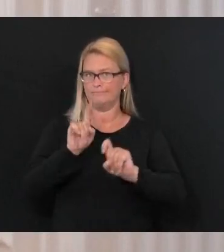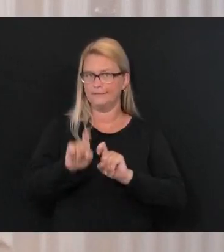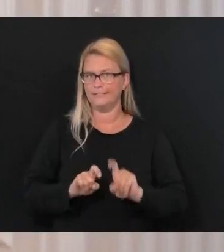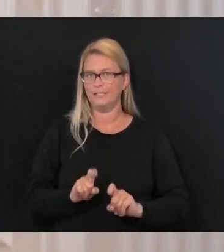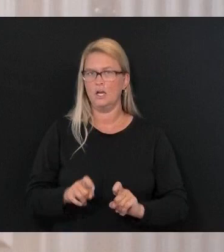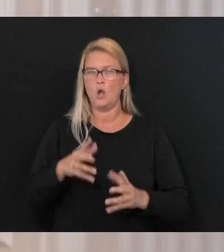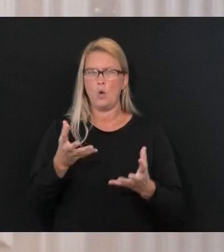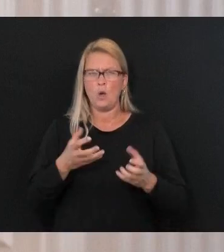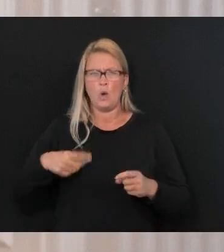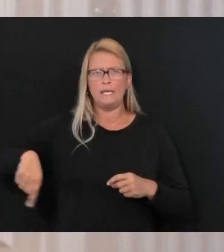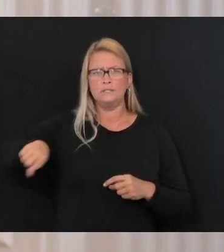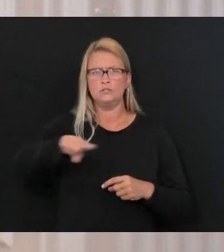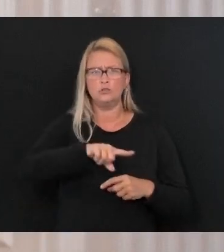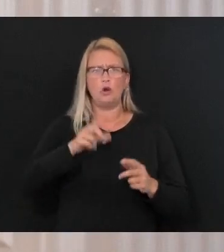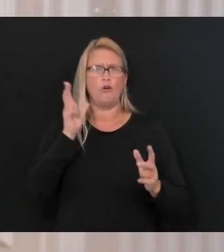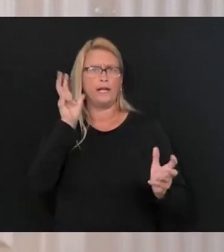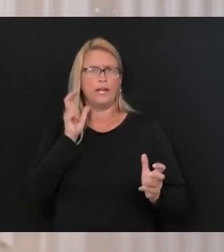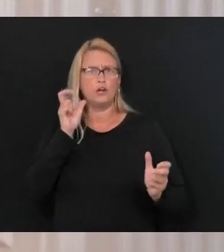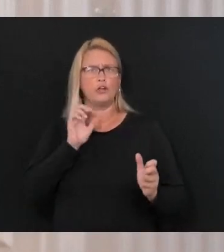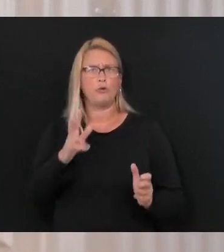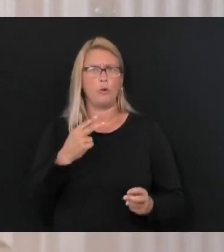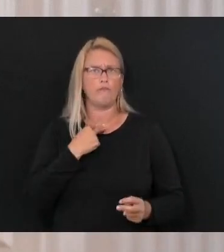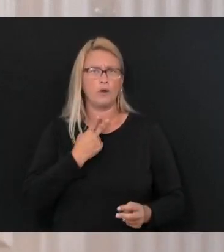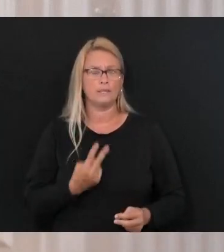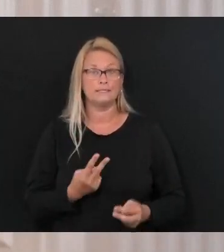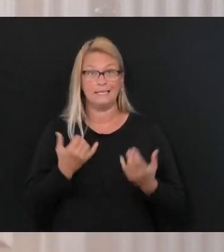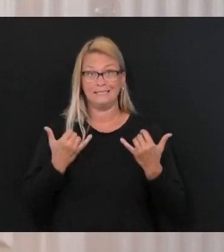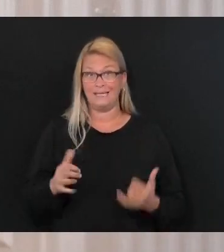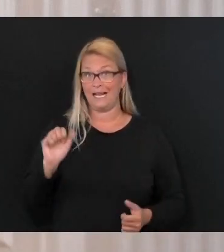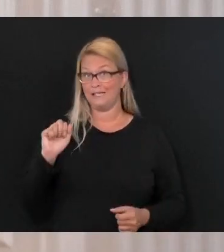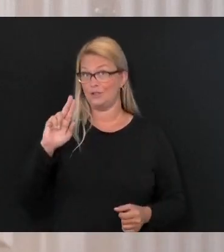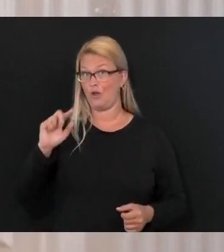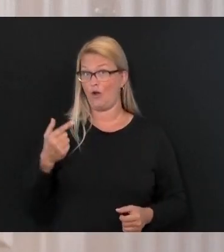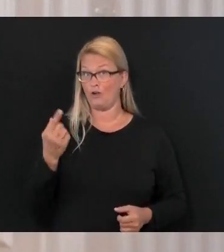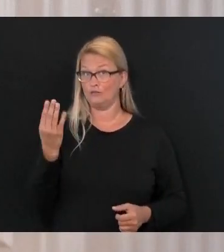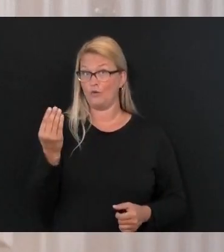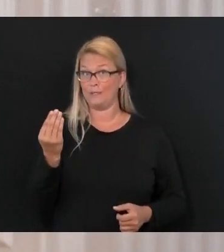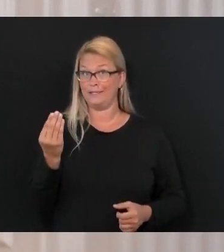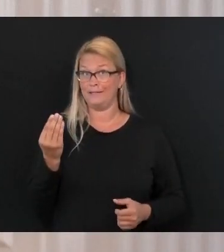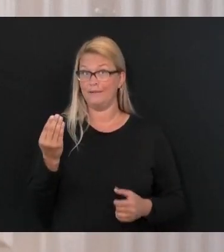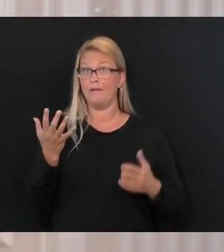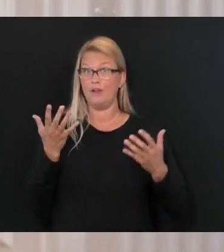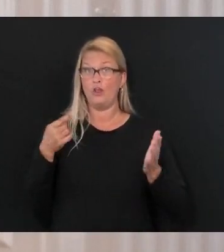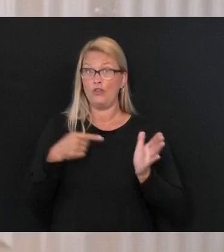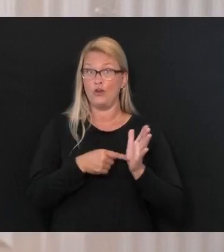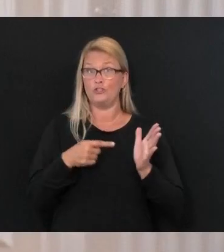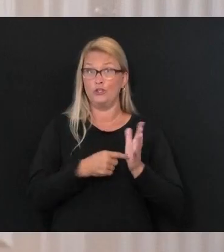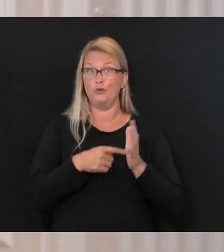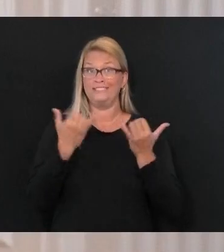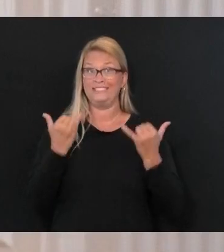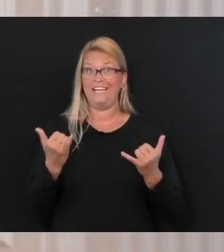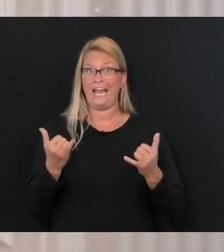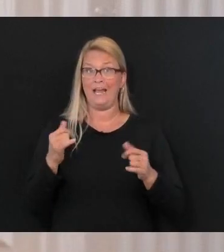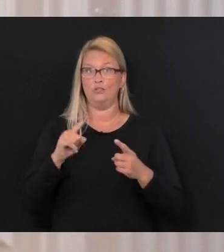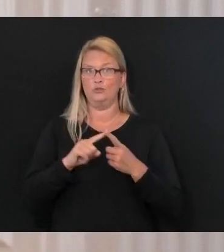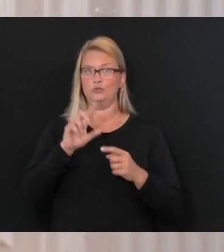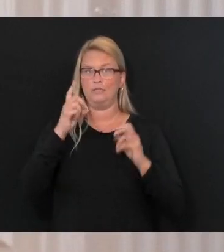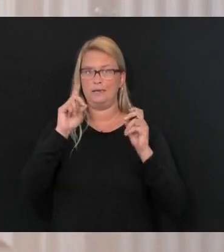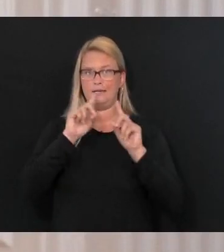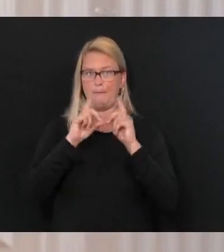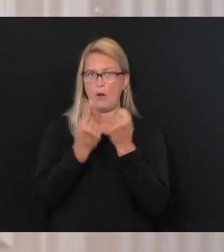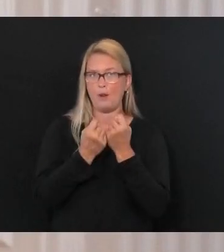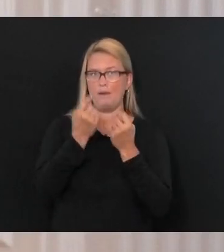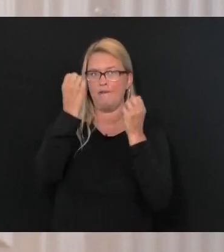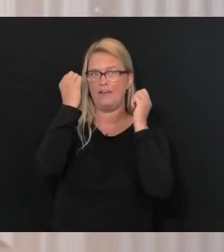put these plans back together. Well, today is August 14th. Those plans are due to the Department of Education today. And it